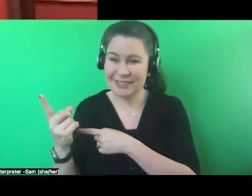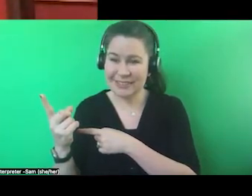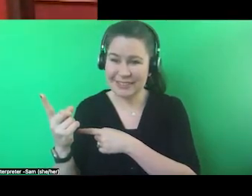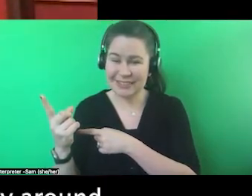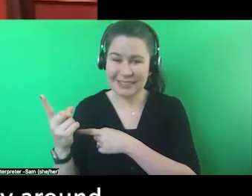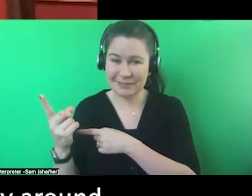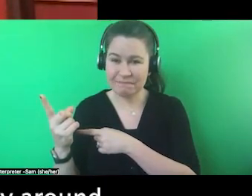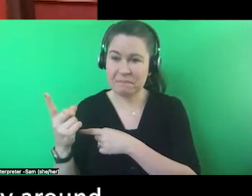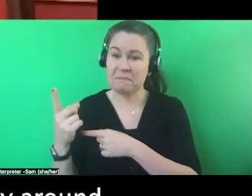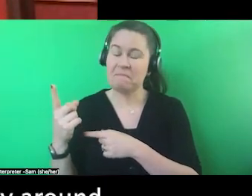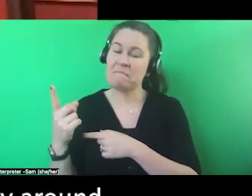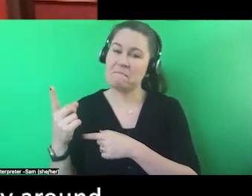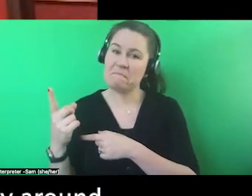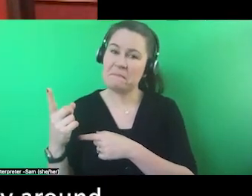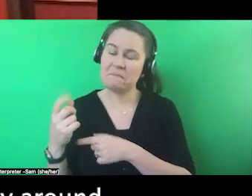to the learnings.